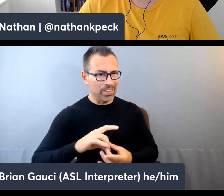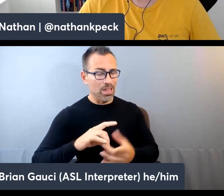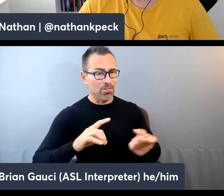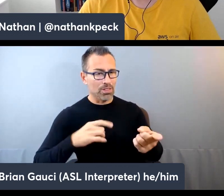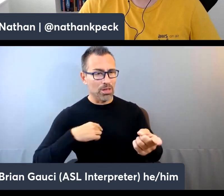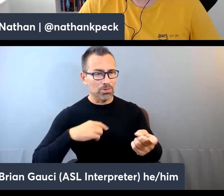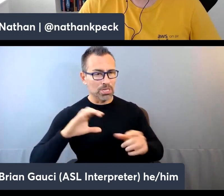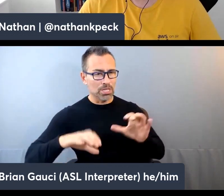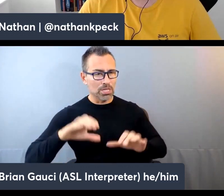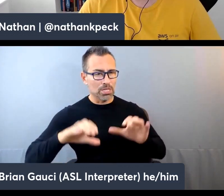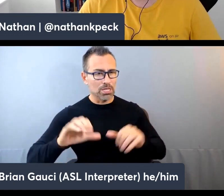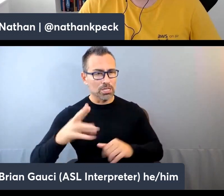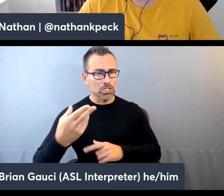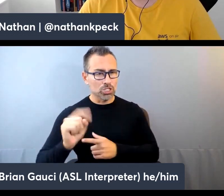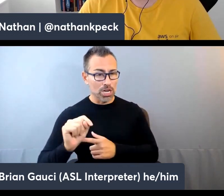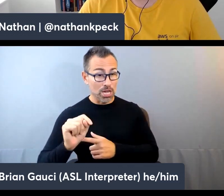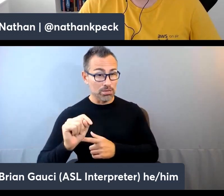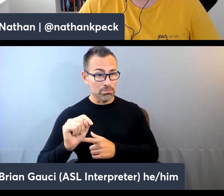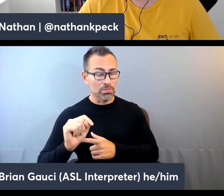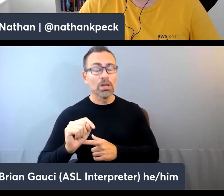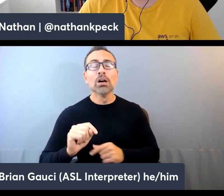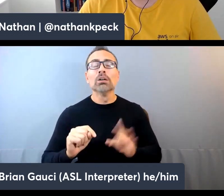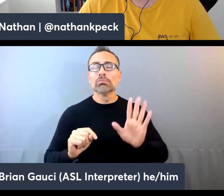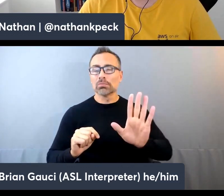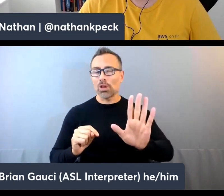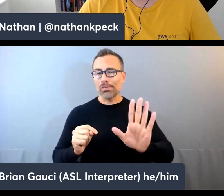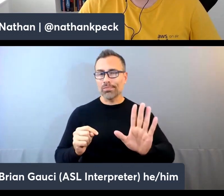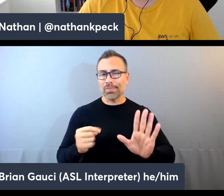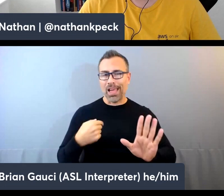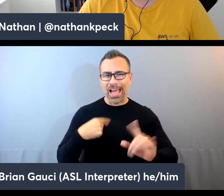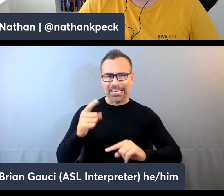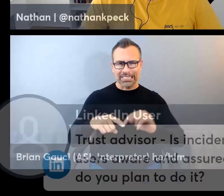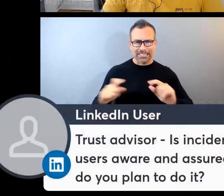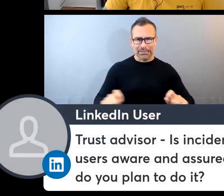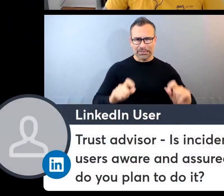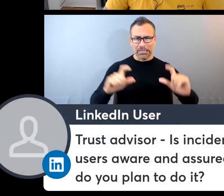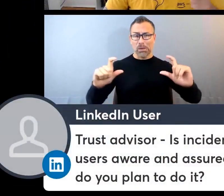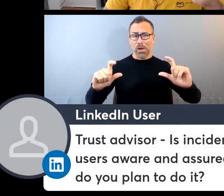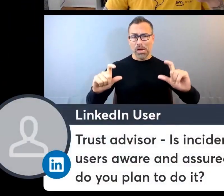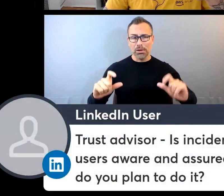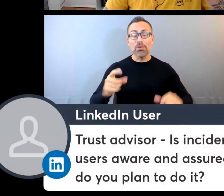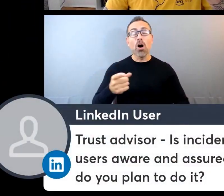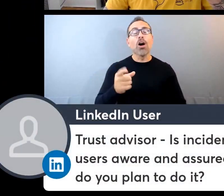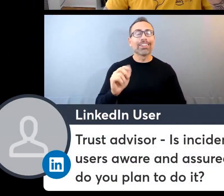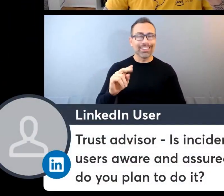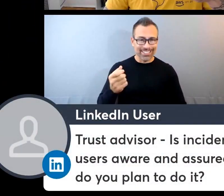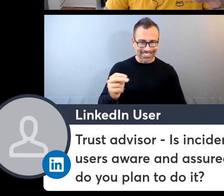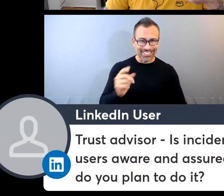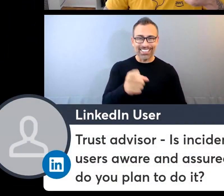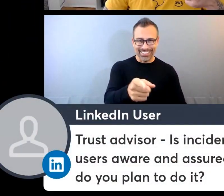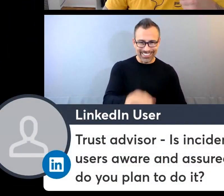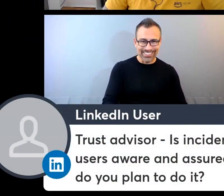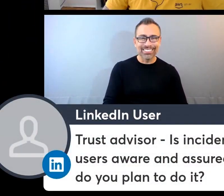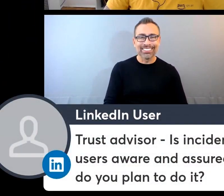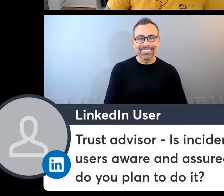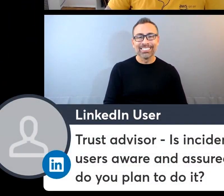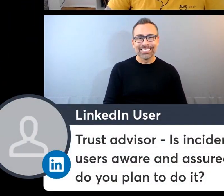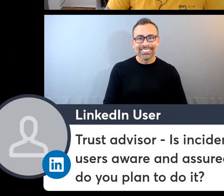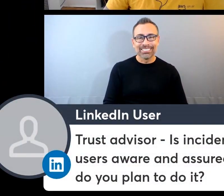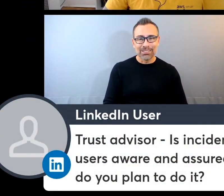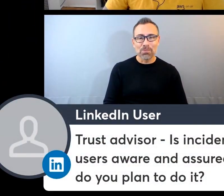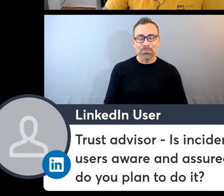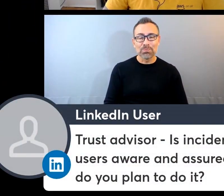about. And I can't seem to bring it up, but Nathan, maybe you could bring it up at start. There you go. I got it for you there.